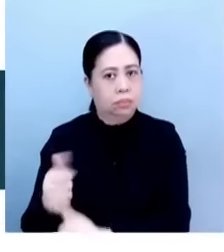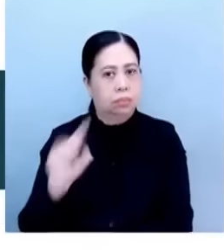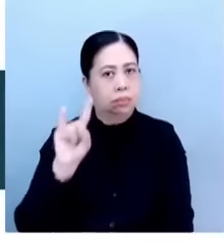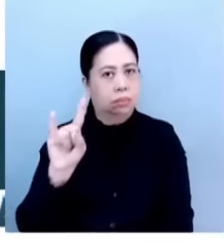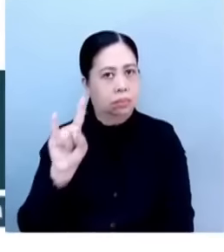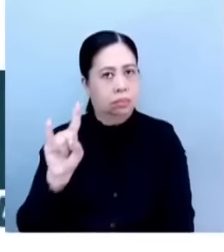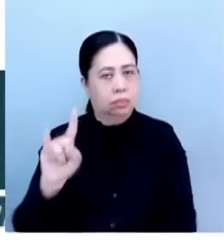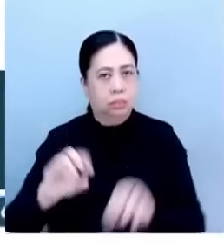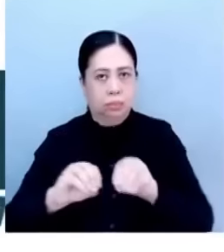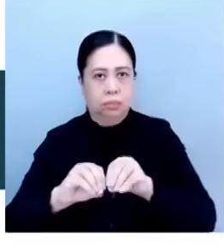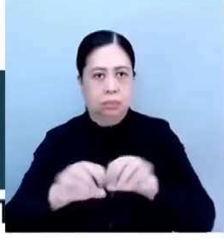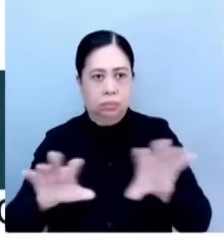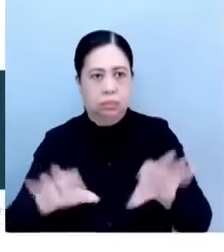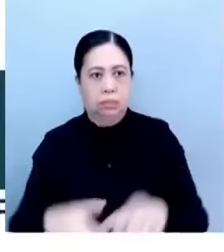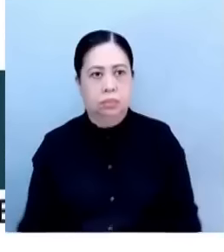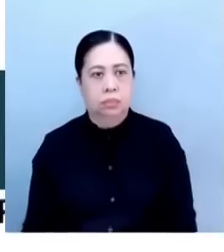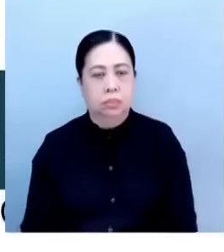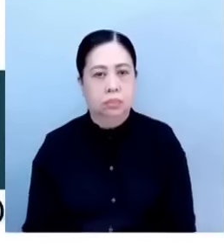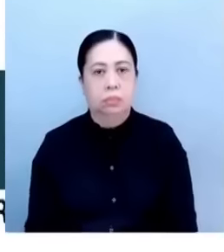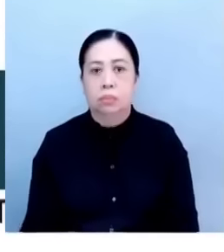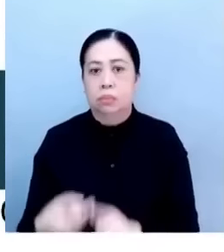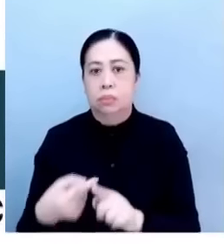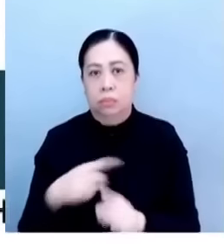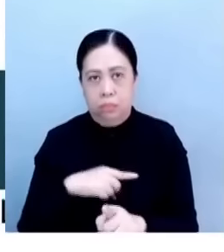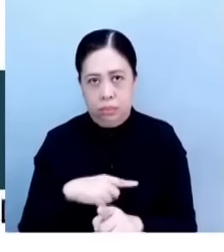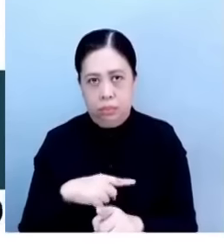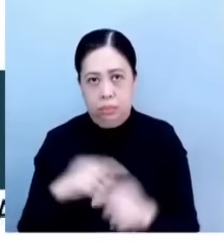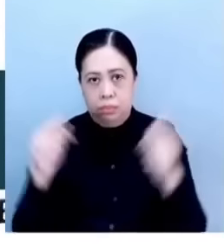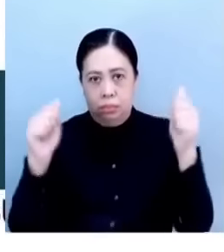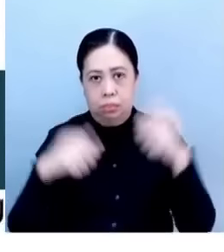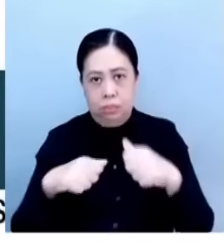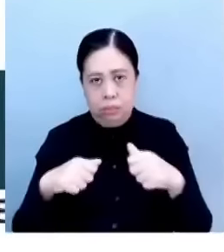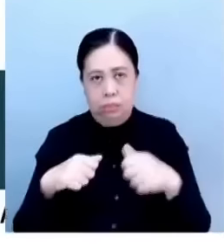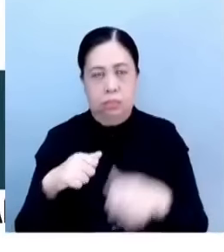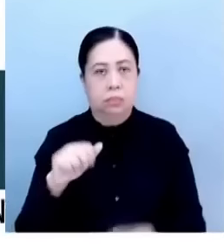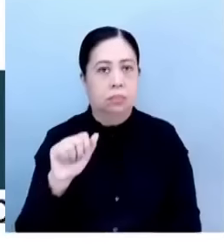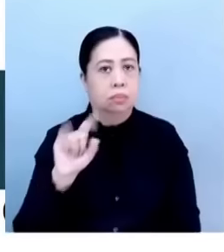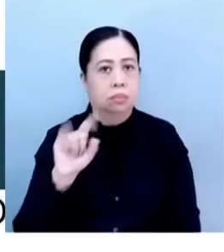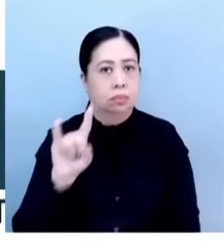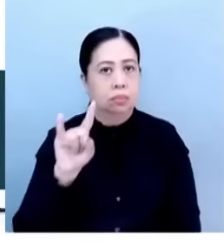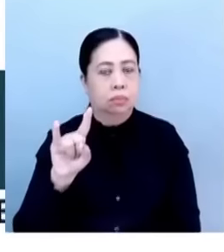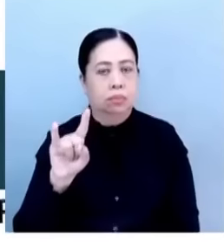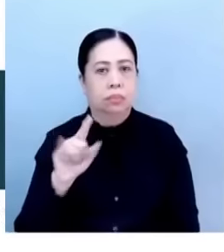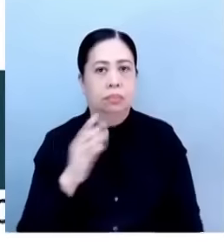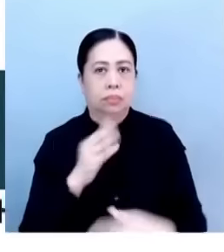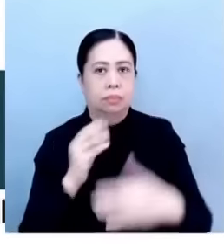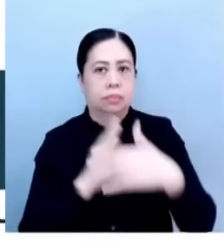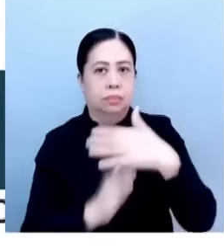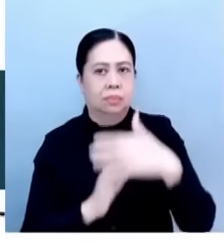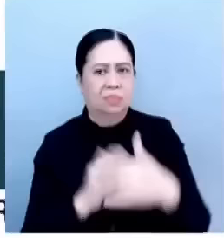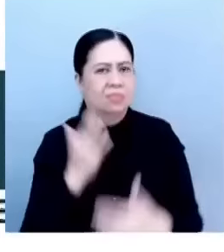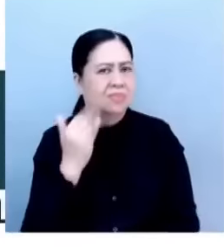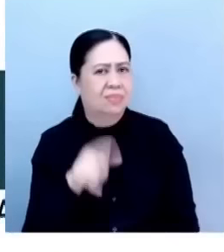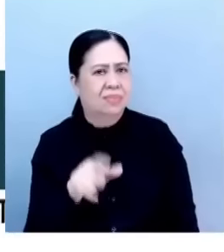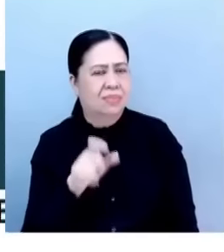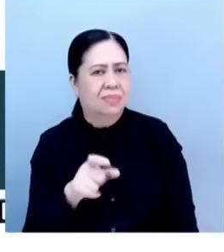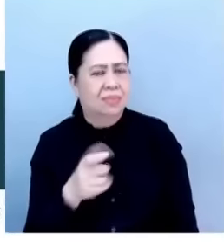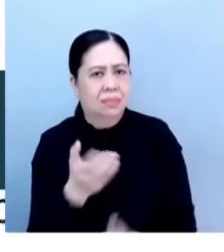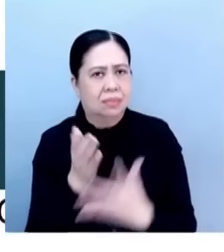aired based on the agreement of the ad agency and the client. Why did it have to go through you guys